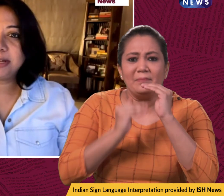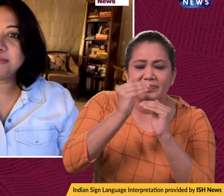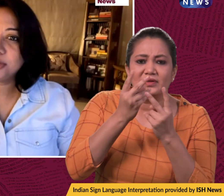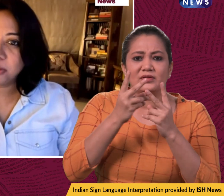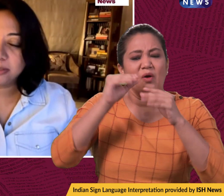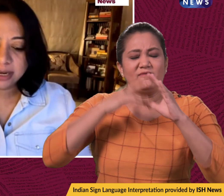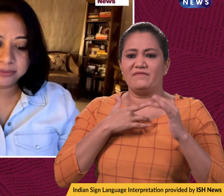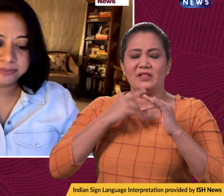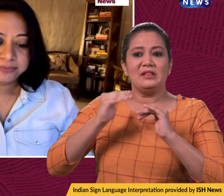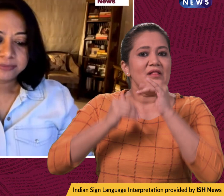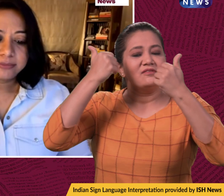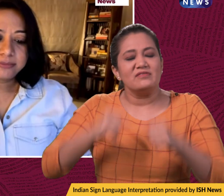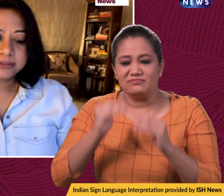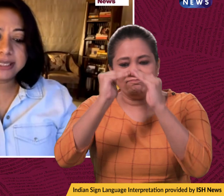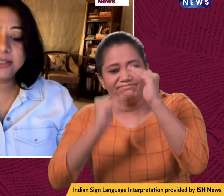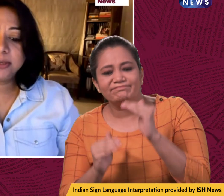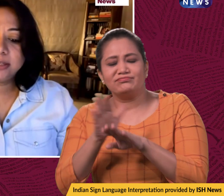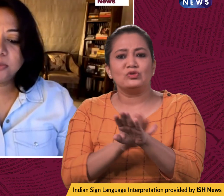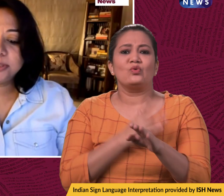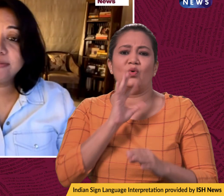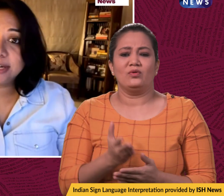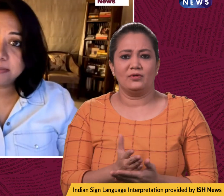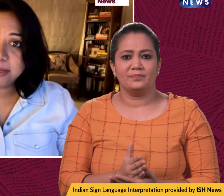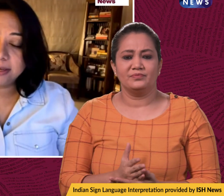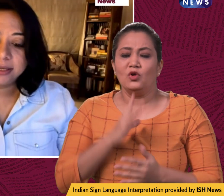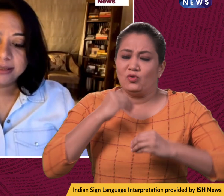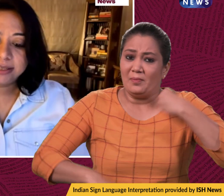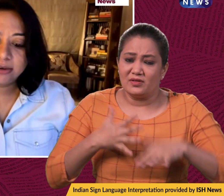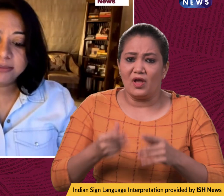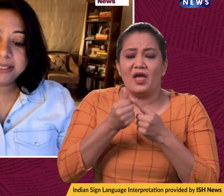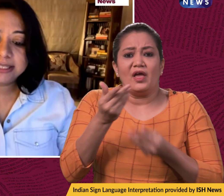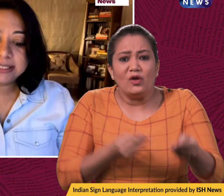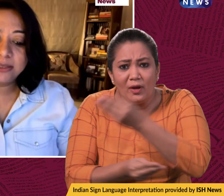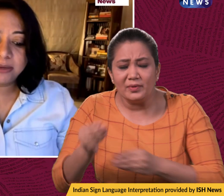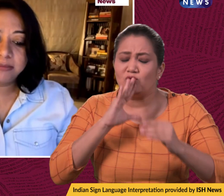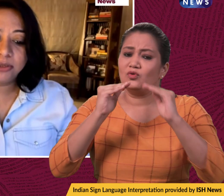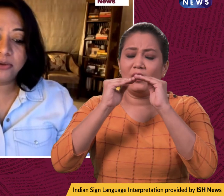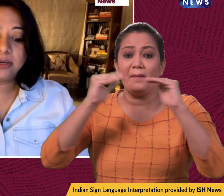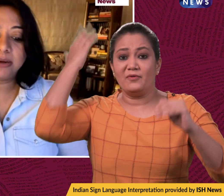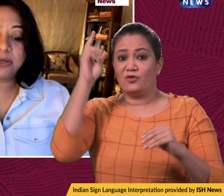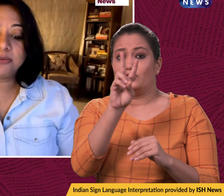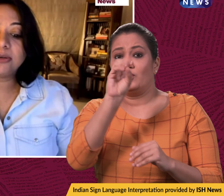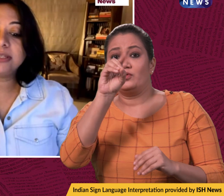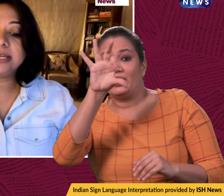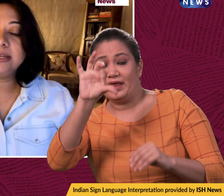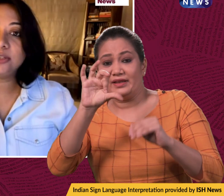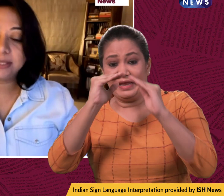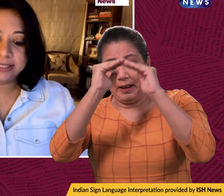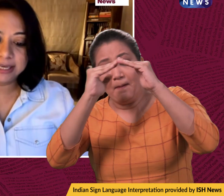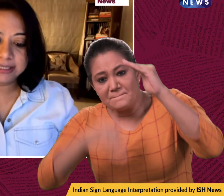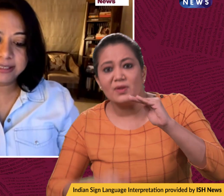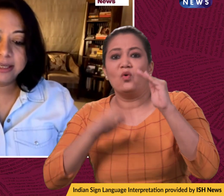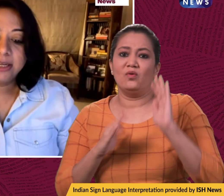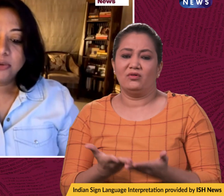have become smaller now. I think we are in a moment of great pain. The economy is still well below what it was in